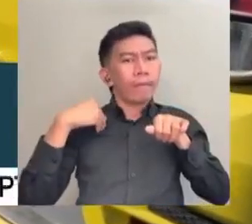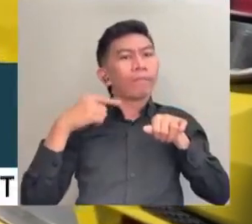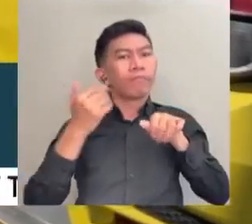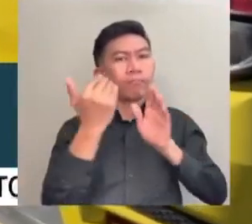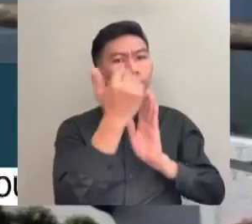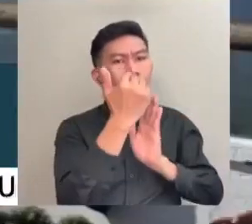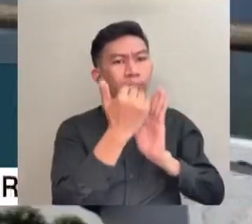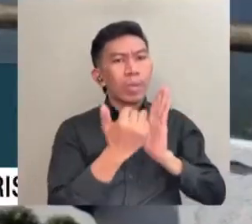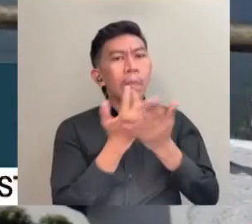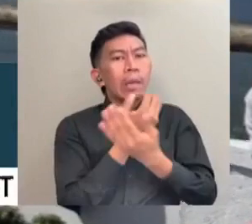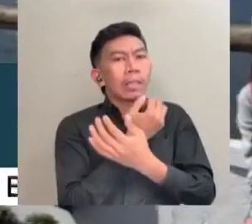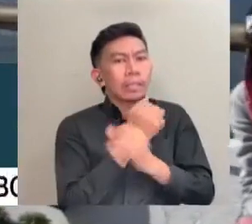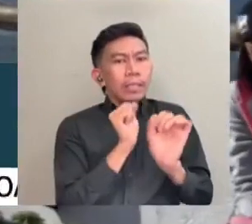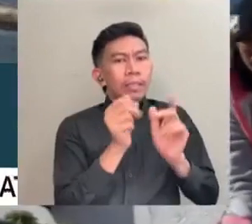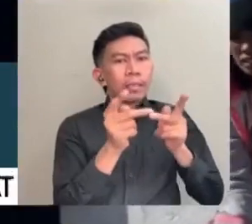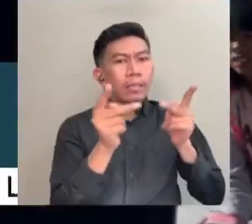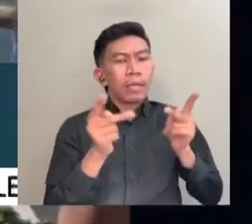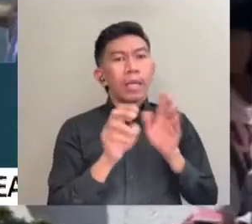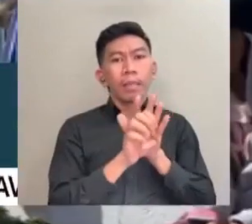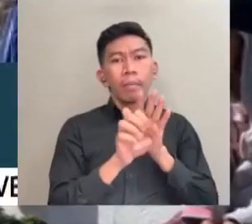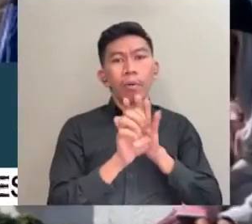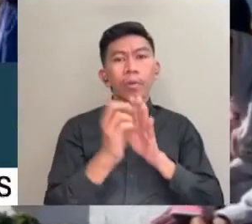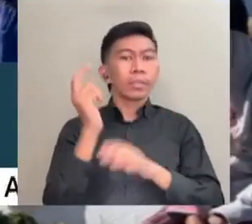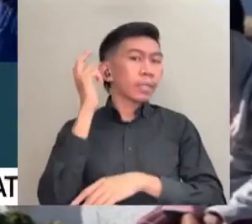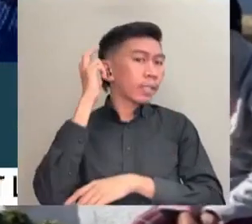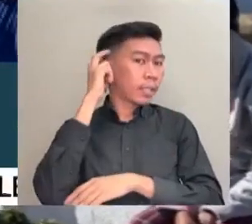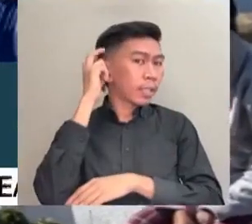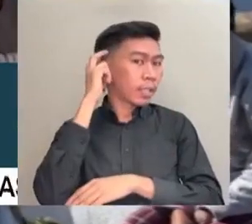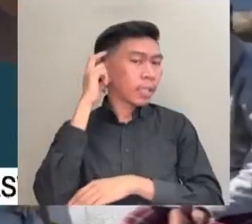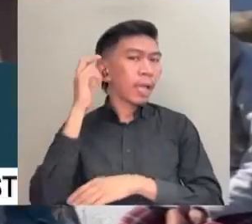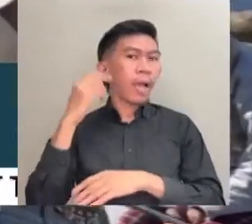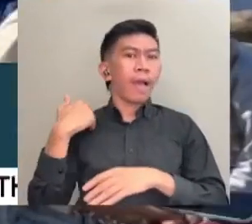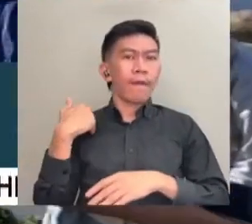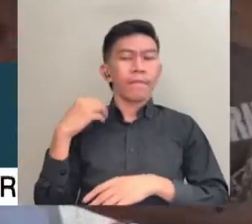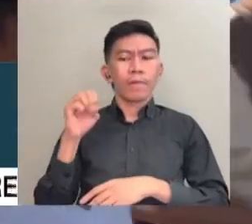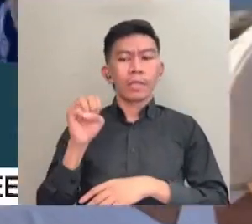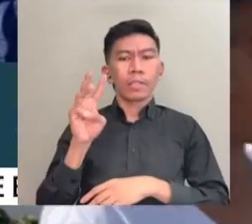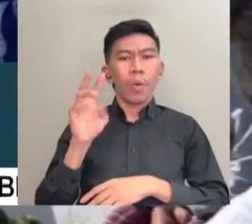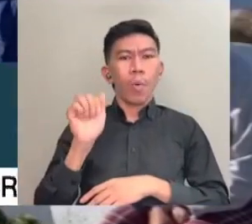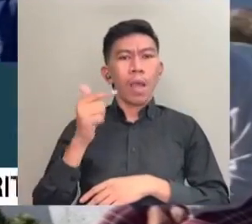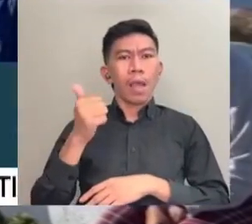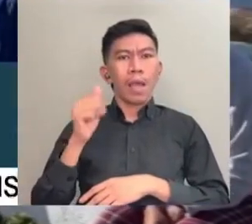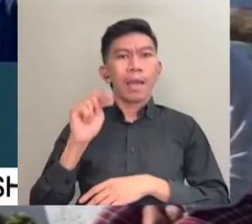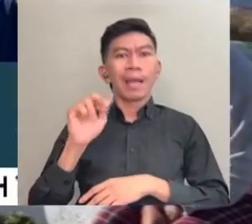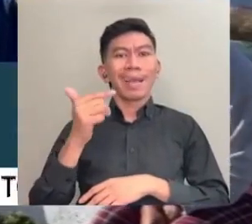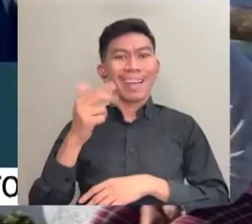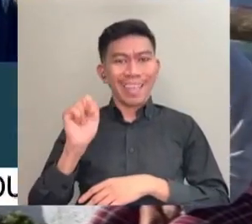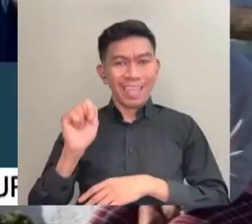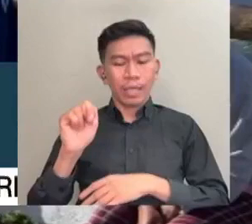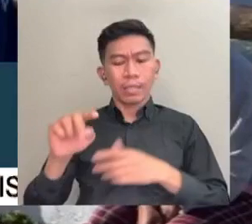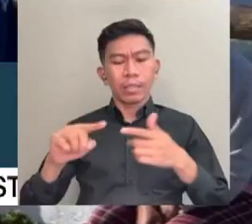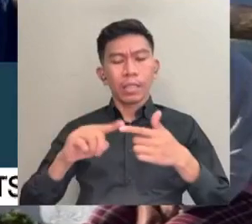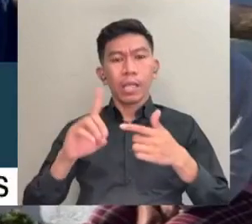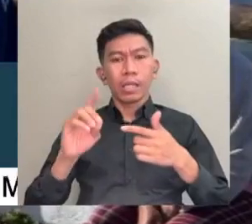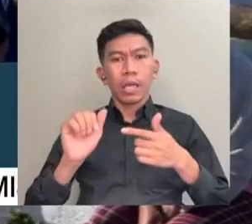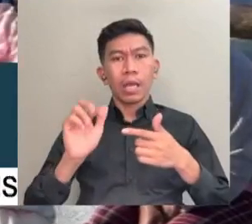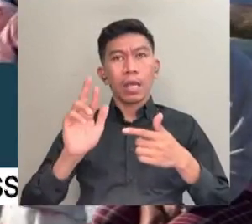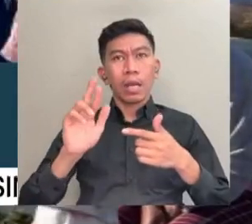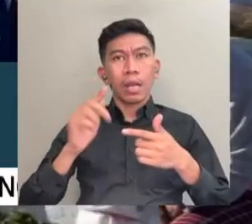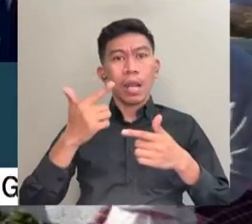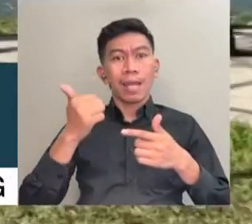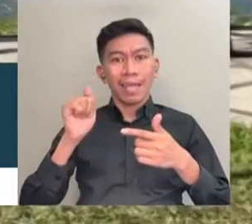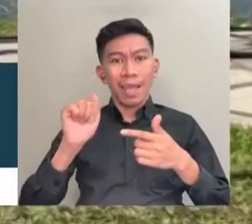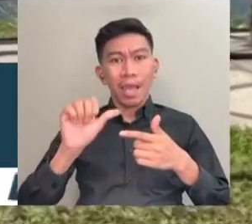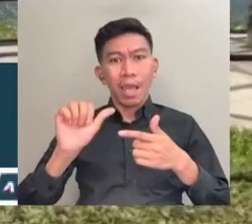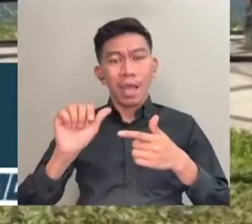are like in Legazpi, they have the Sawangan Park, the Legazpi Highlight, in Daraga, the Cagsawa Ruins Park, Farm Plate,